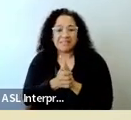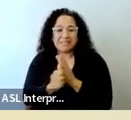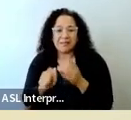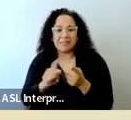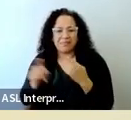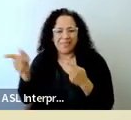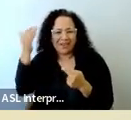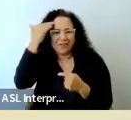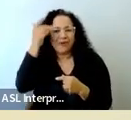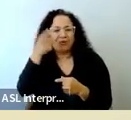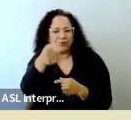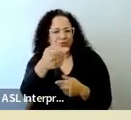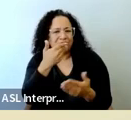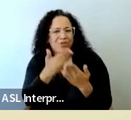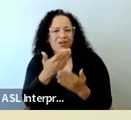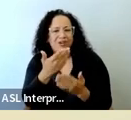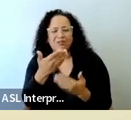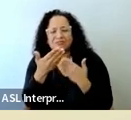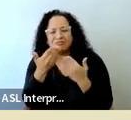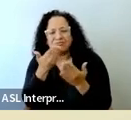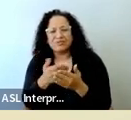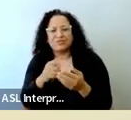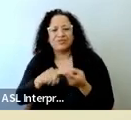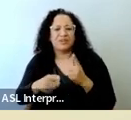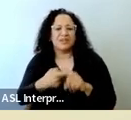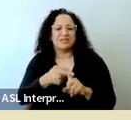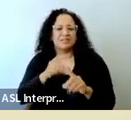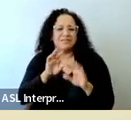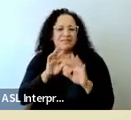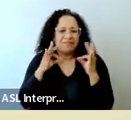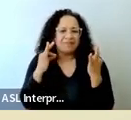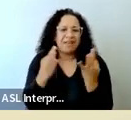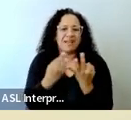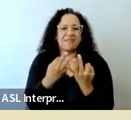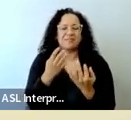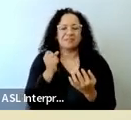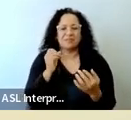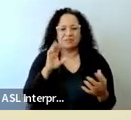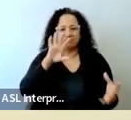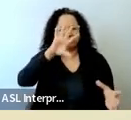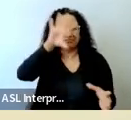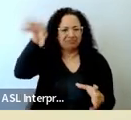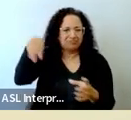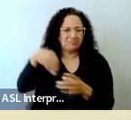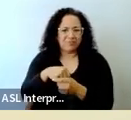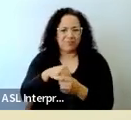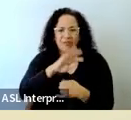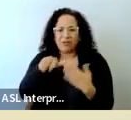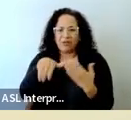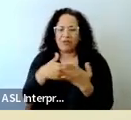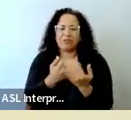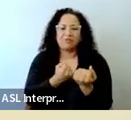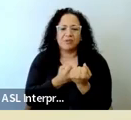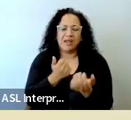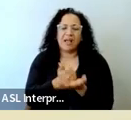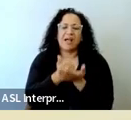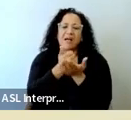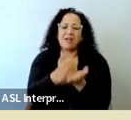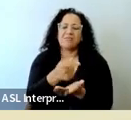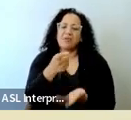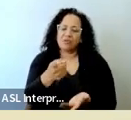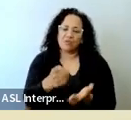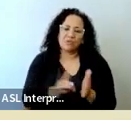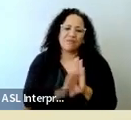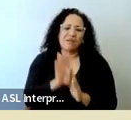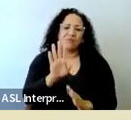real well, right? Your friends, your family, et cetera, to really sort of be that kind of wraparound for you and help you on developing that meaningful